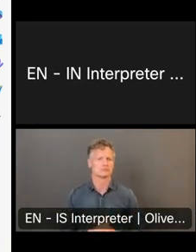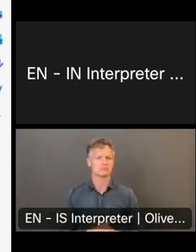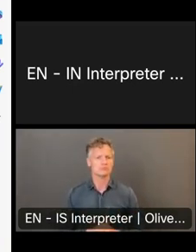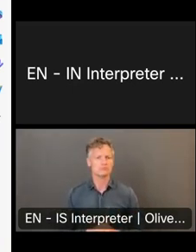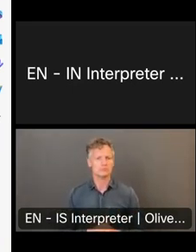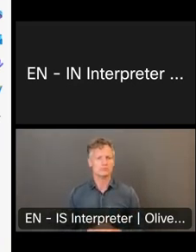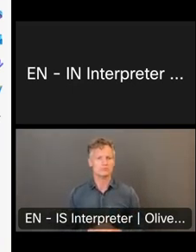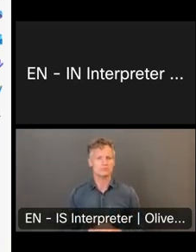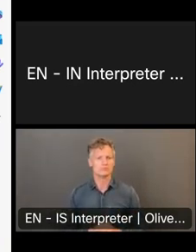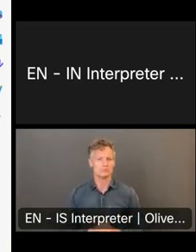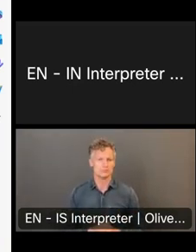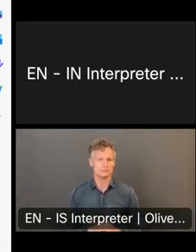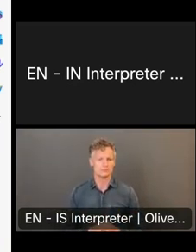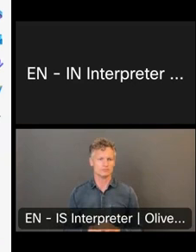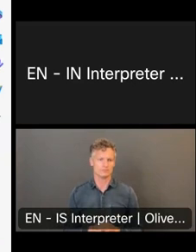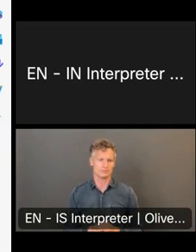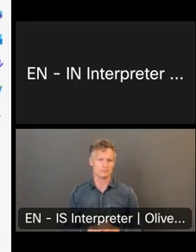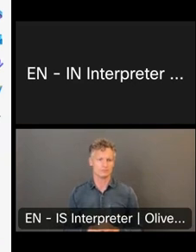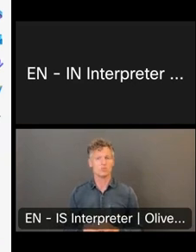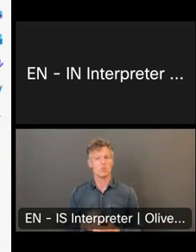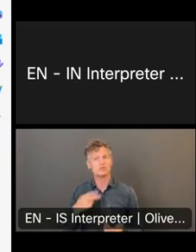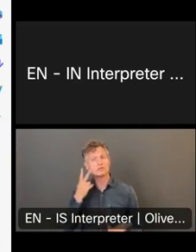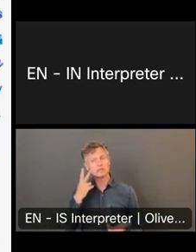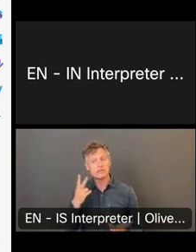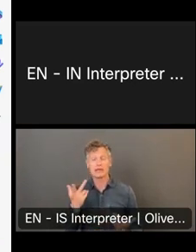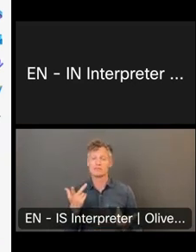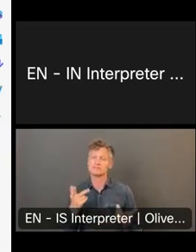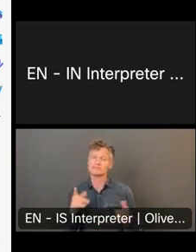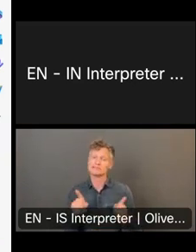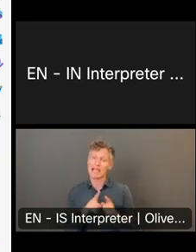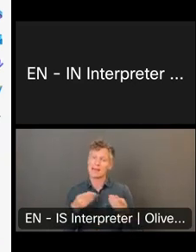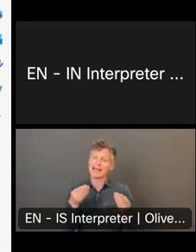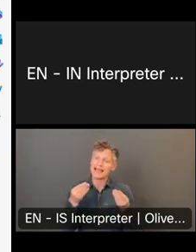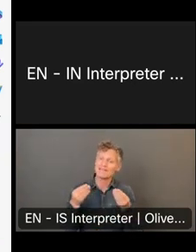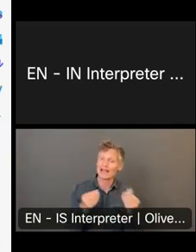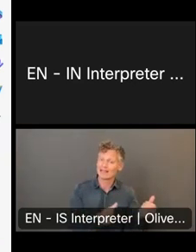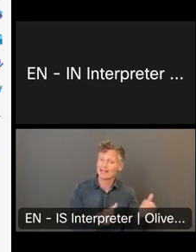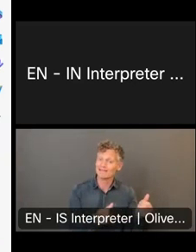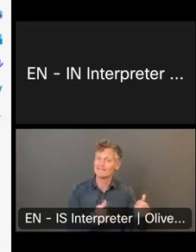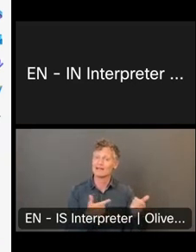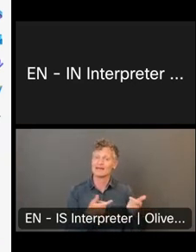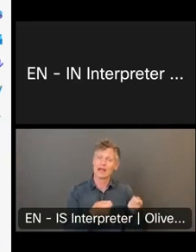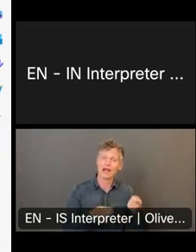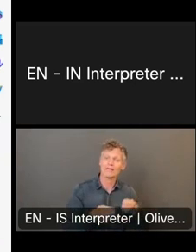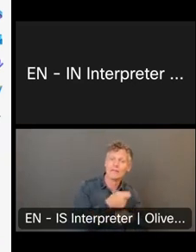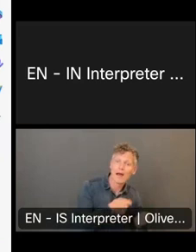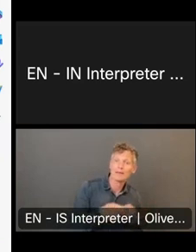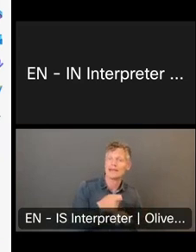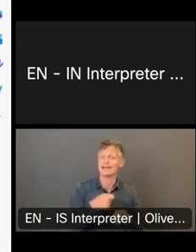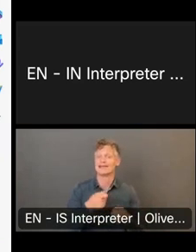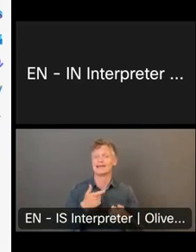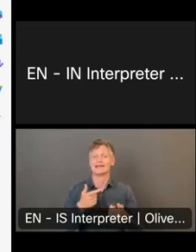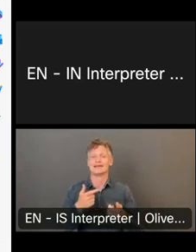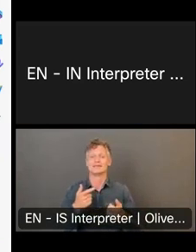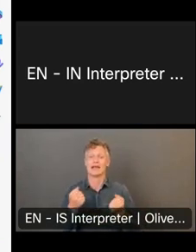So Gertz sees the trade-off between effectiveness and efficiency, or clarity and economy, as the sole forces needed. But here I'm siding